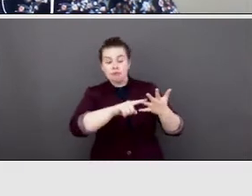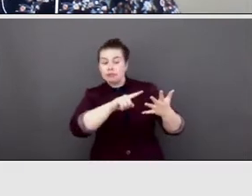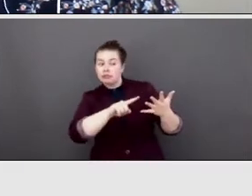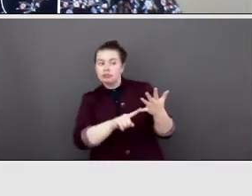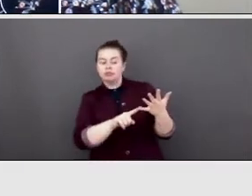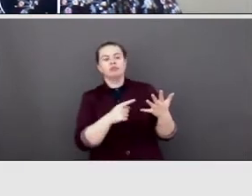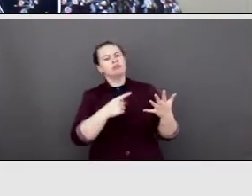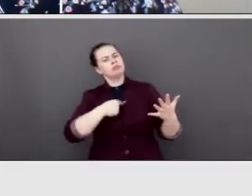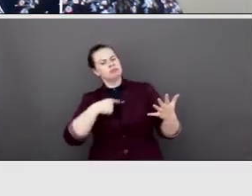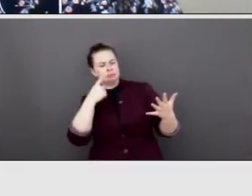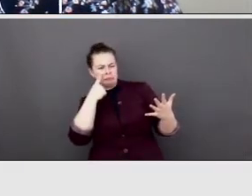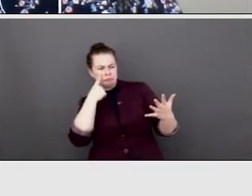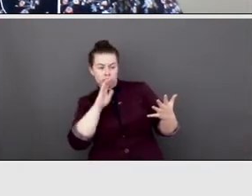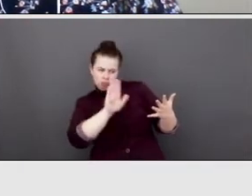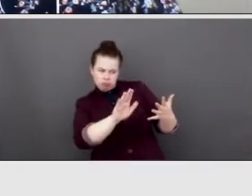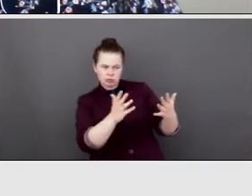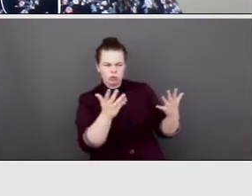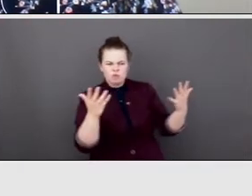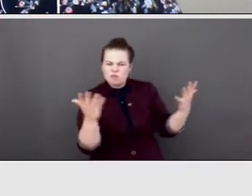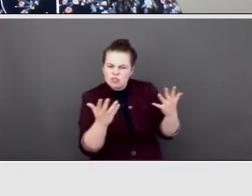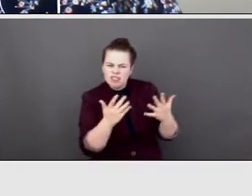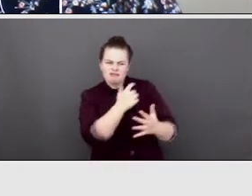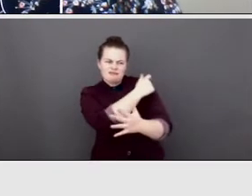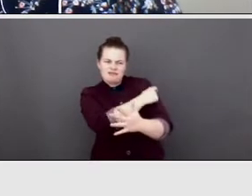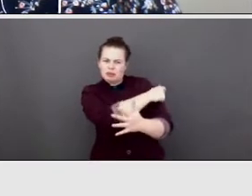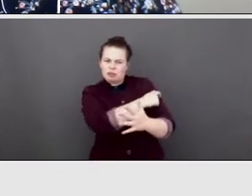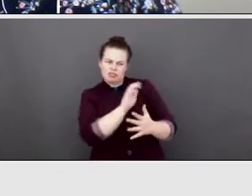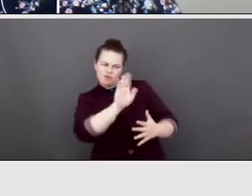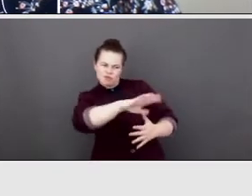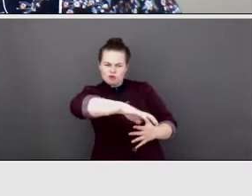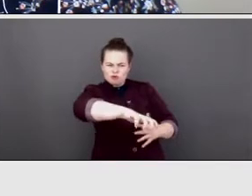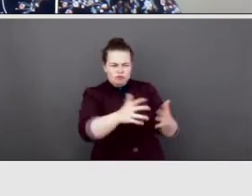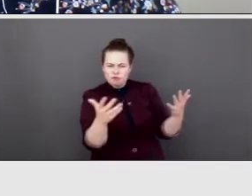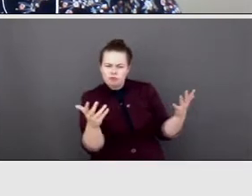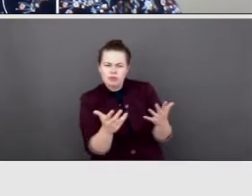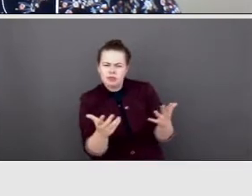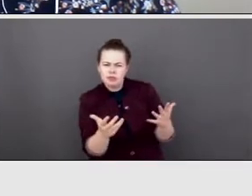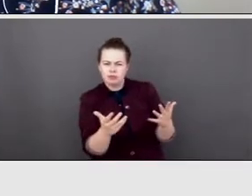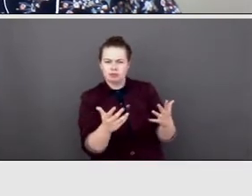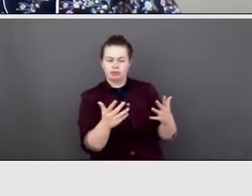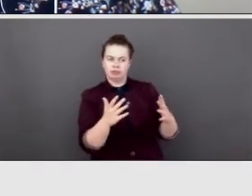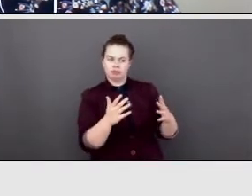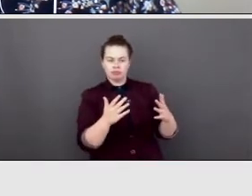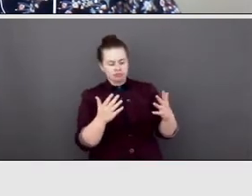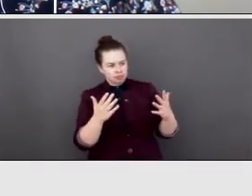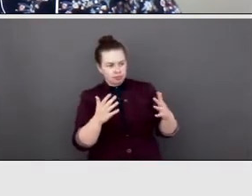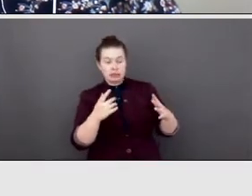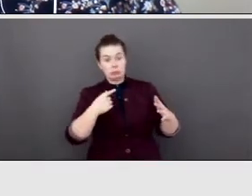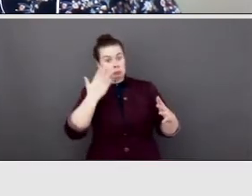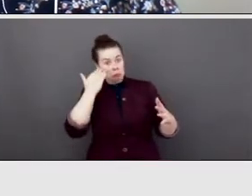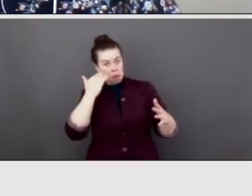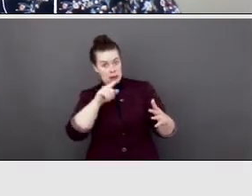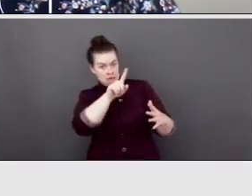performed. We asked what the geographical and physical locations of the